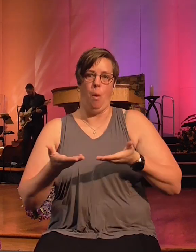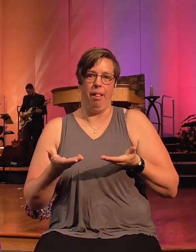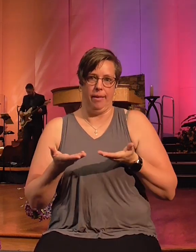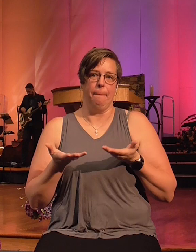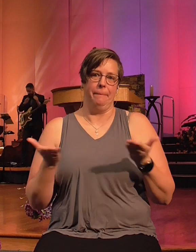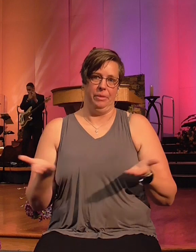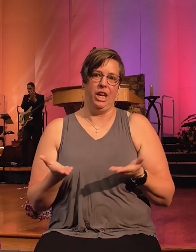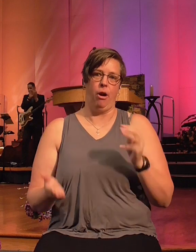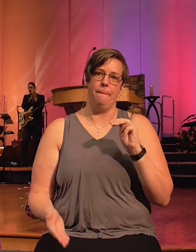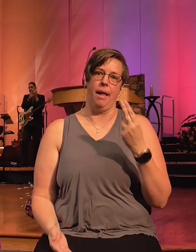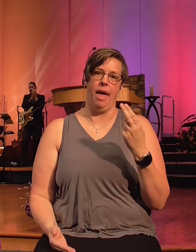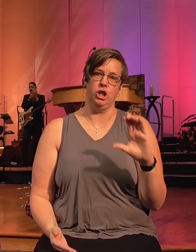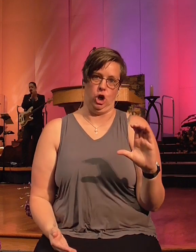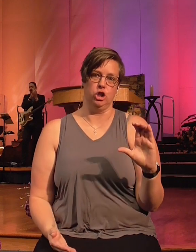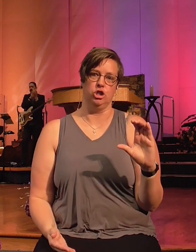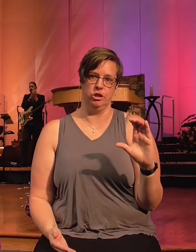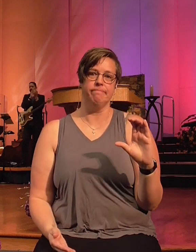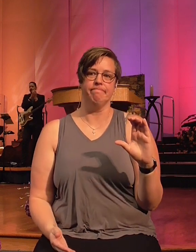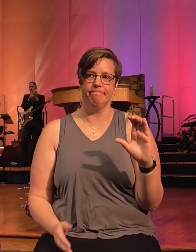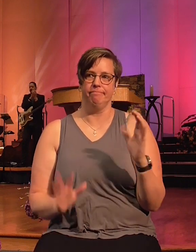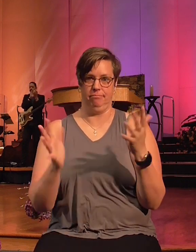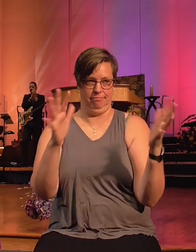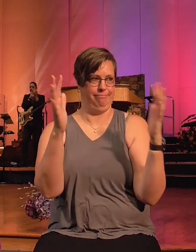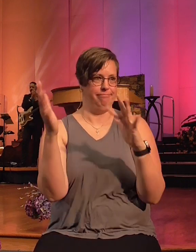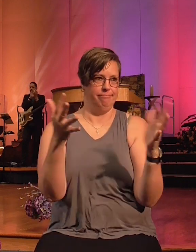High Church.